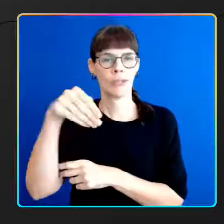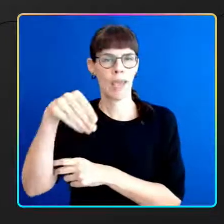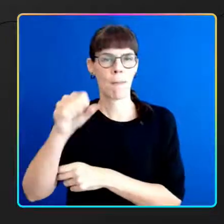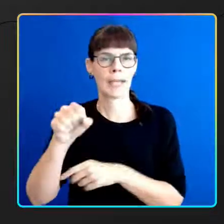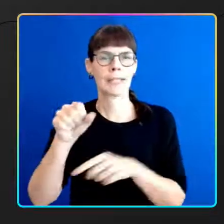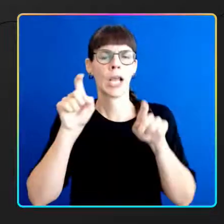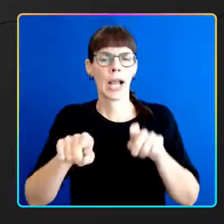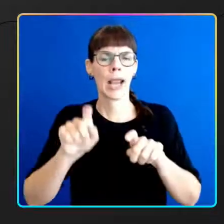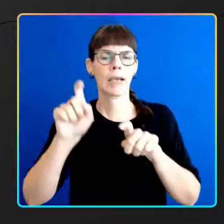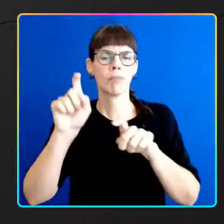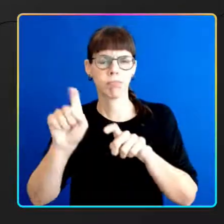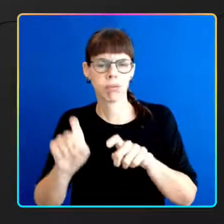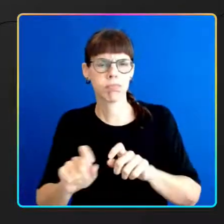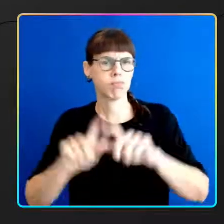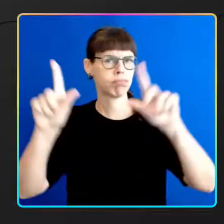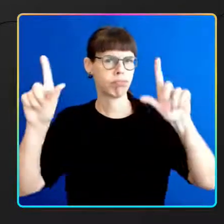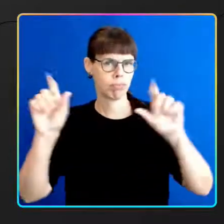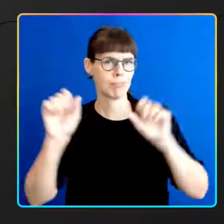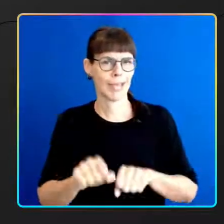aka.ms/abitofai-cafe.